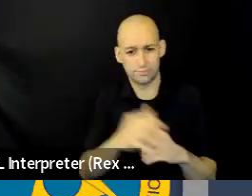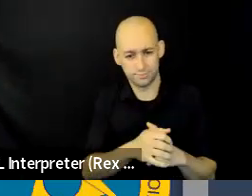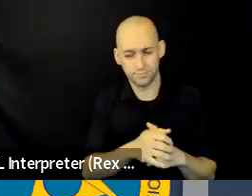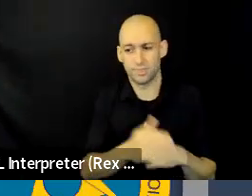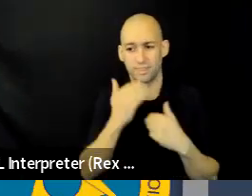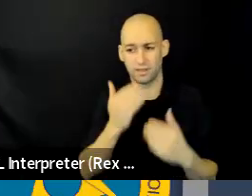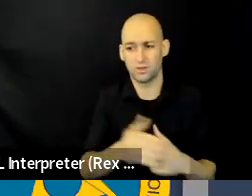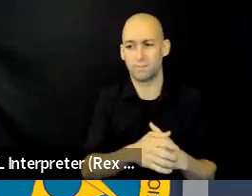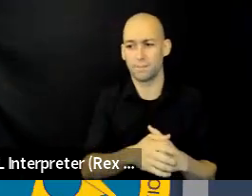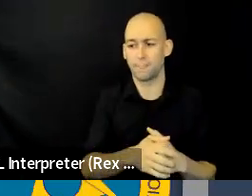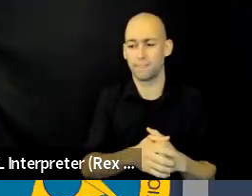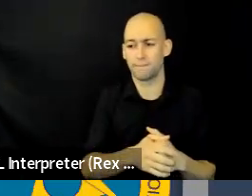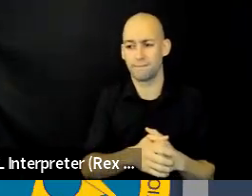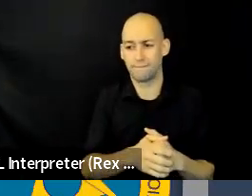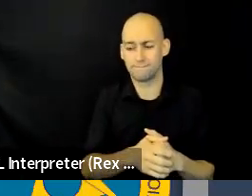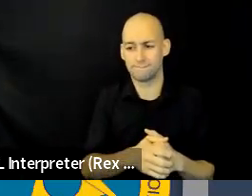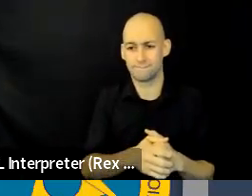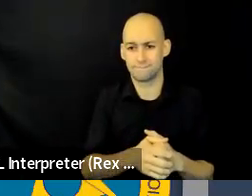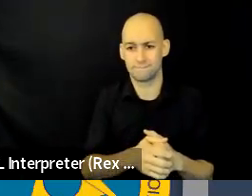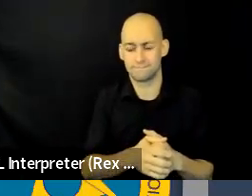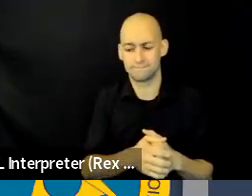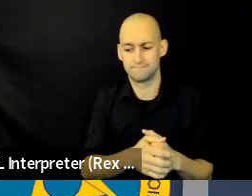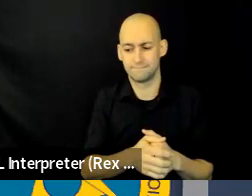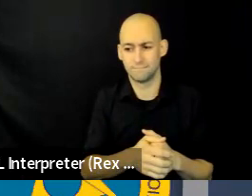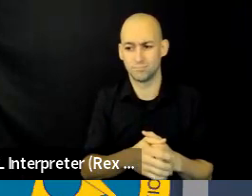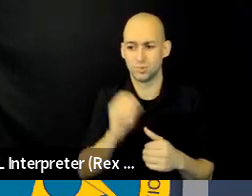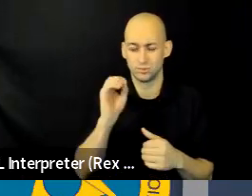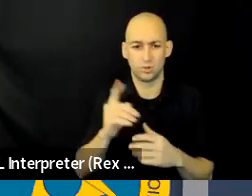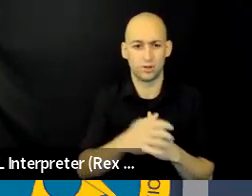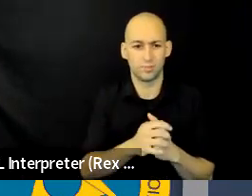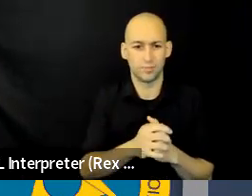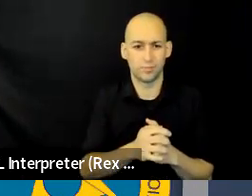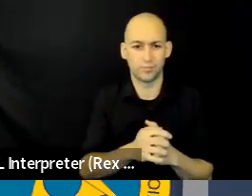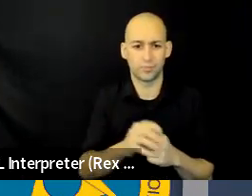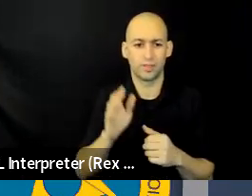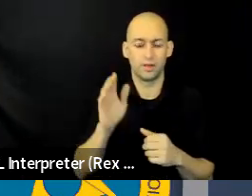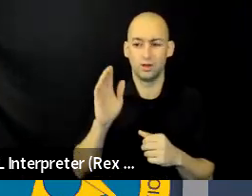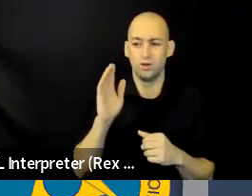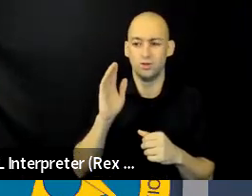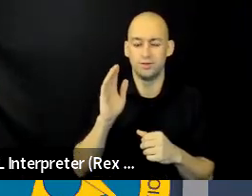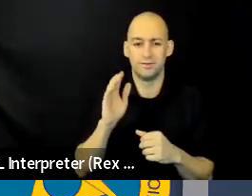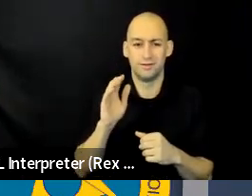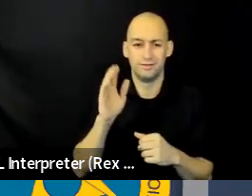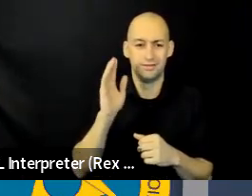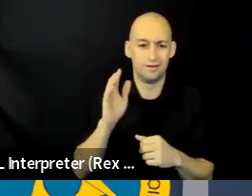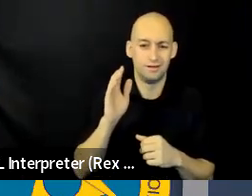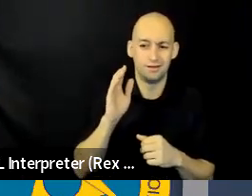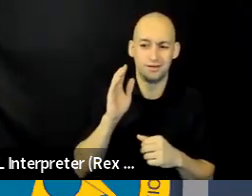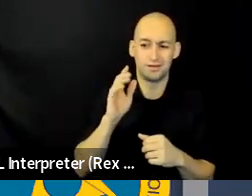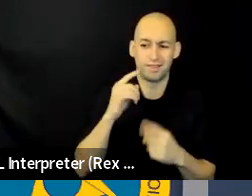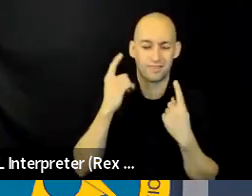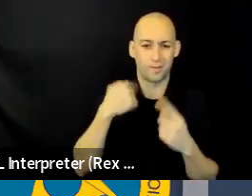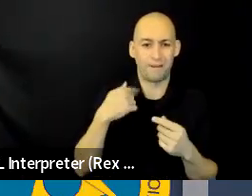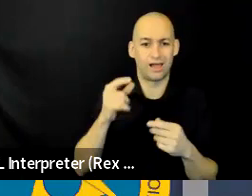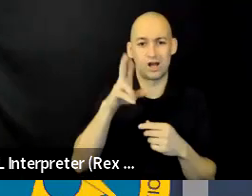Thank you. Okay, we're going to. We'll be right back. Okay. We're group. I thought my quorum